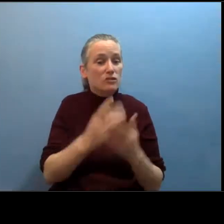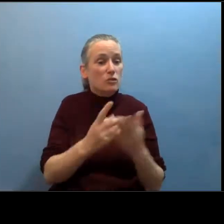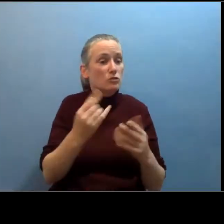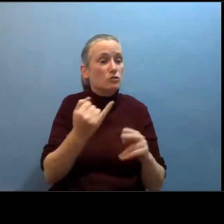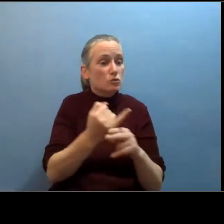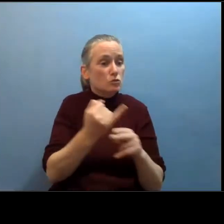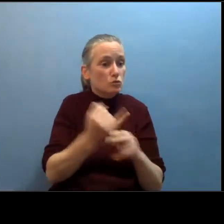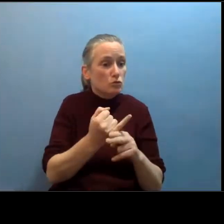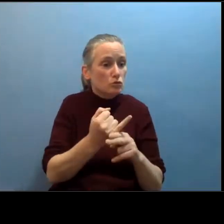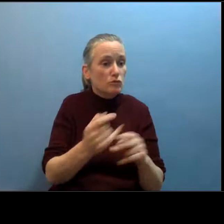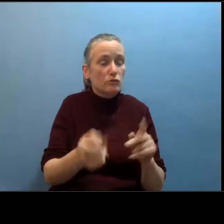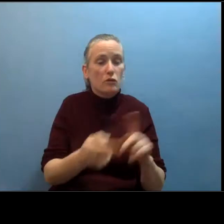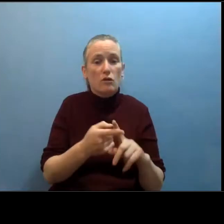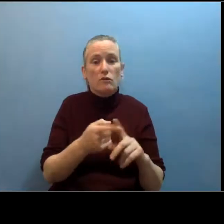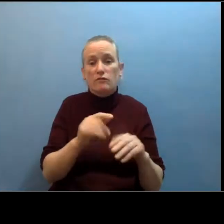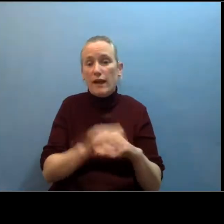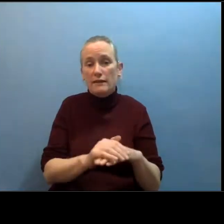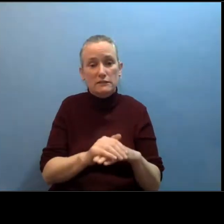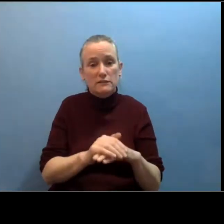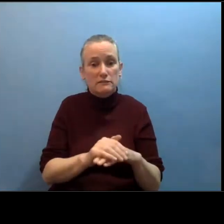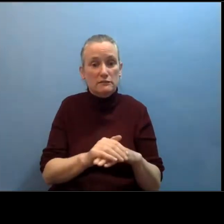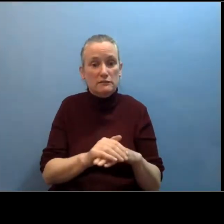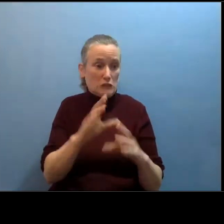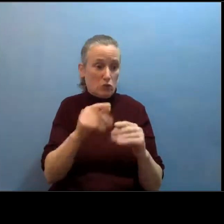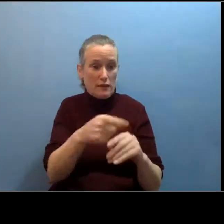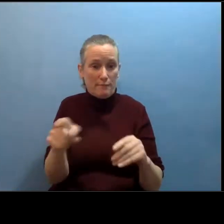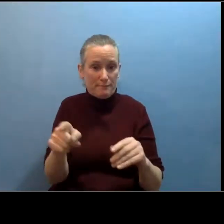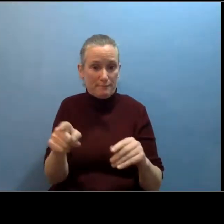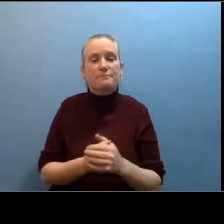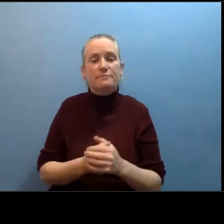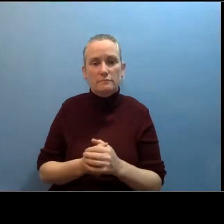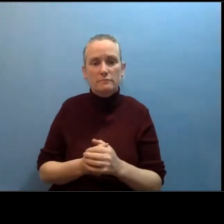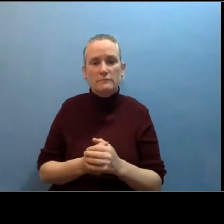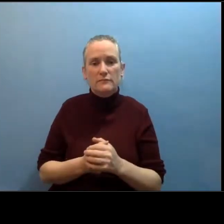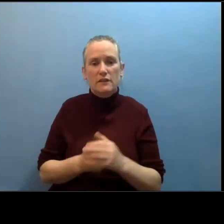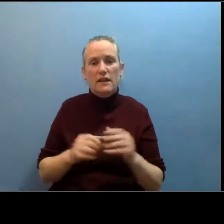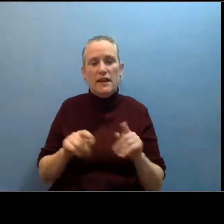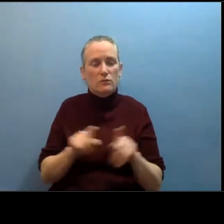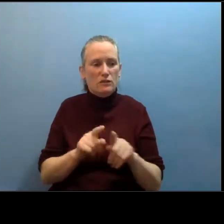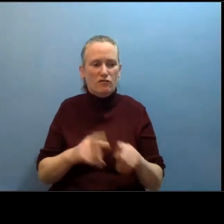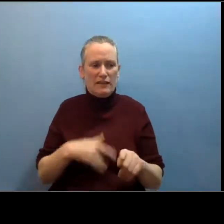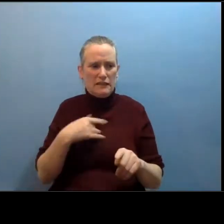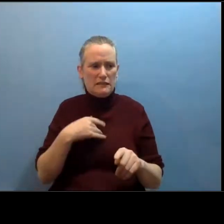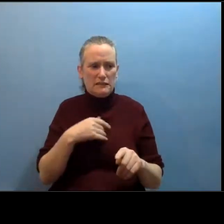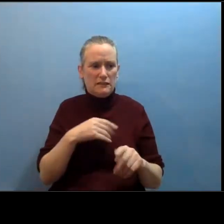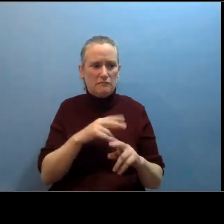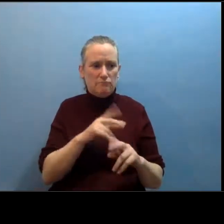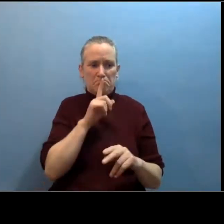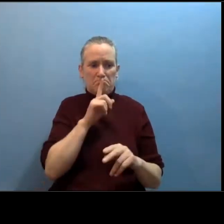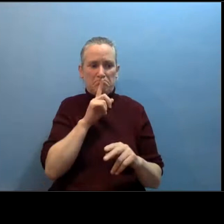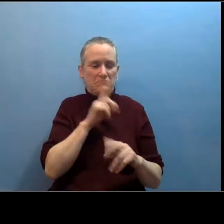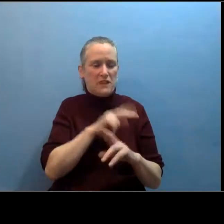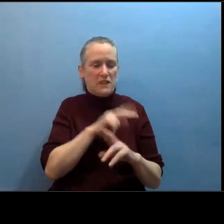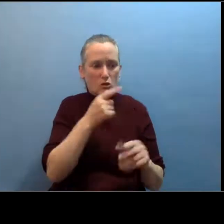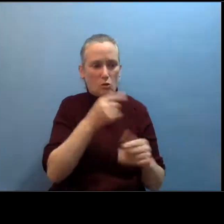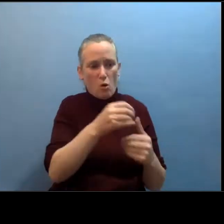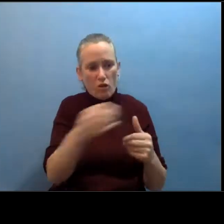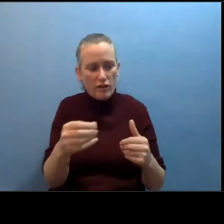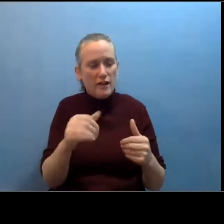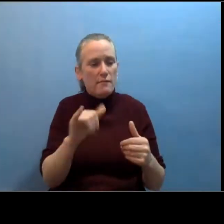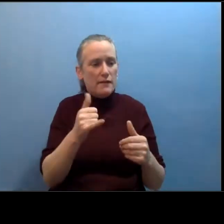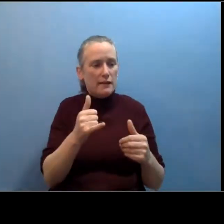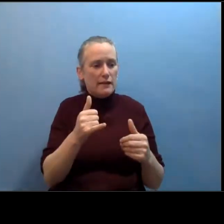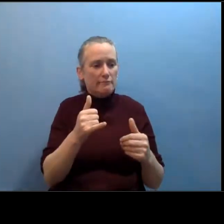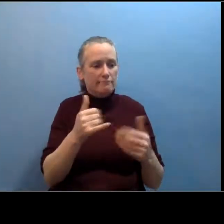or friends. And of course, if you don't feel that that is the case, maybe just creating a circumstance that you